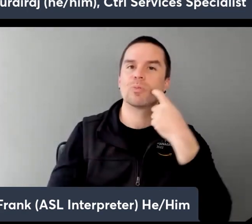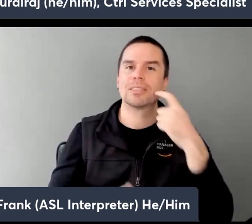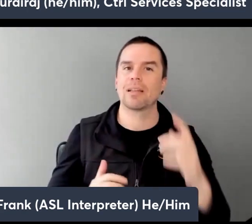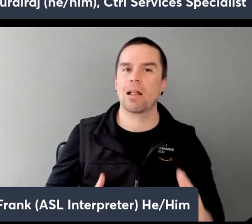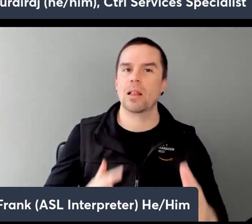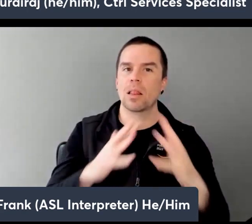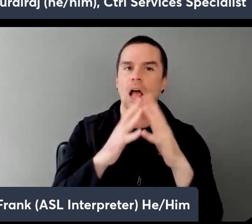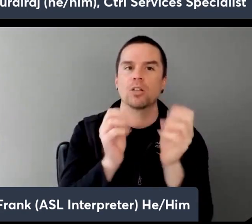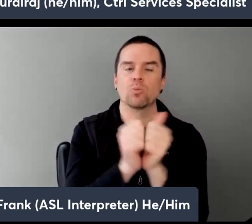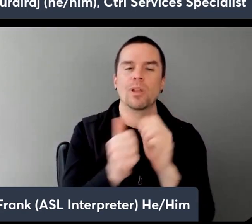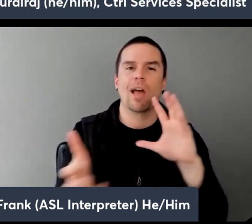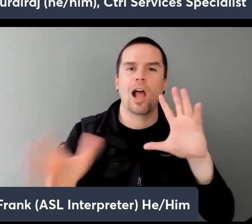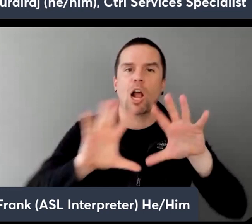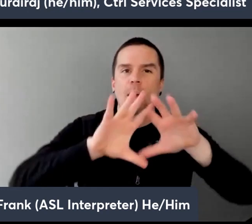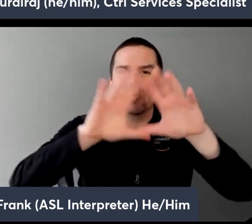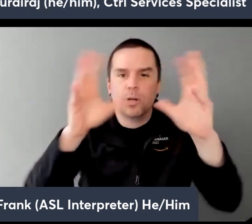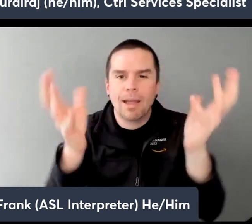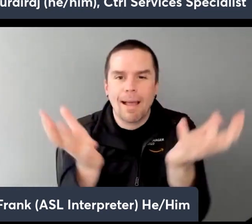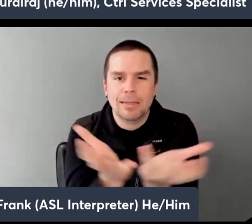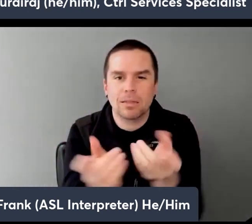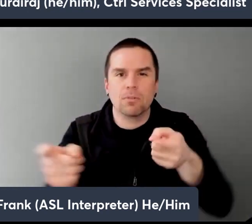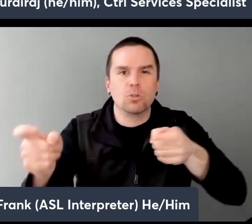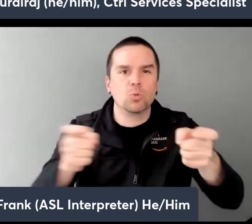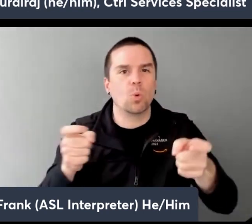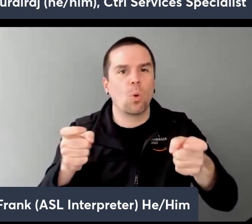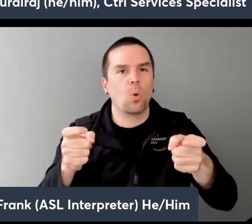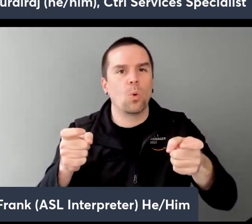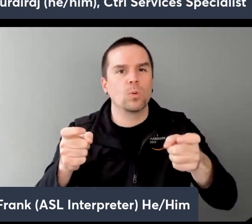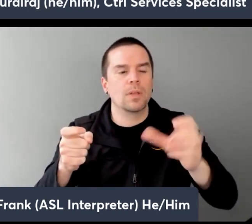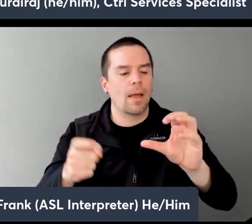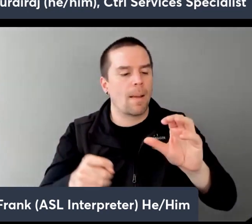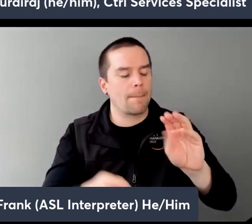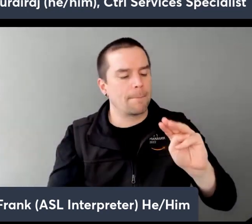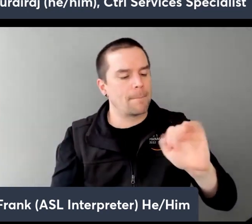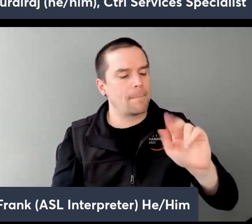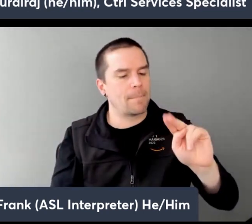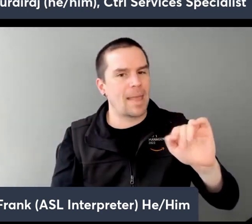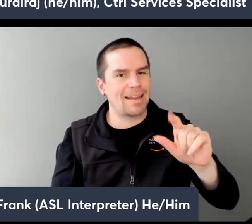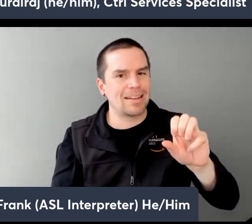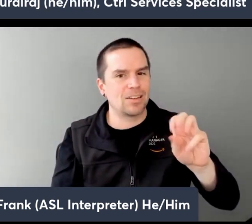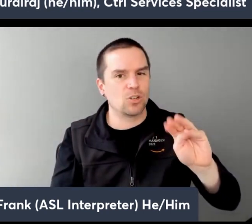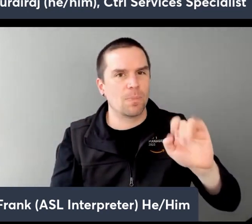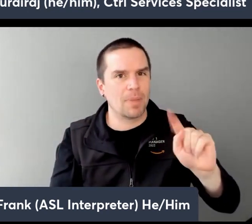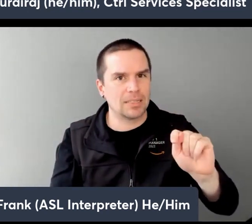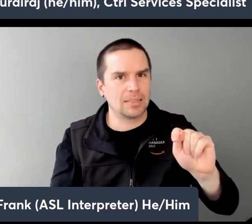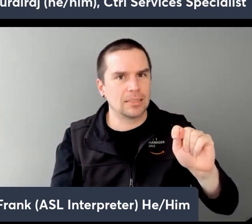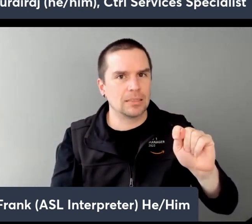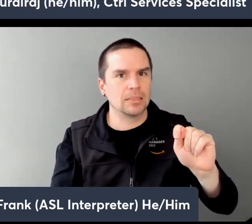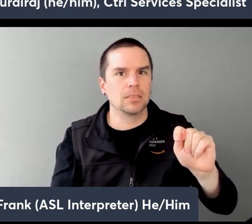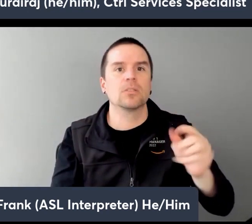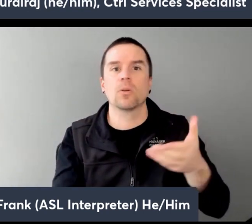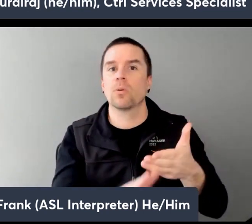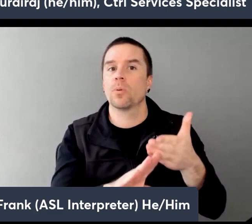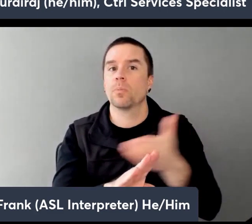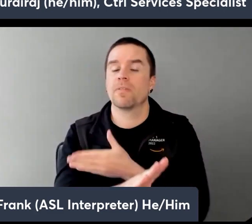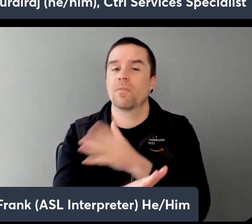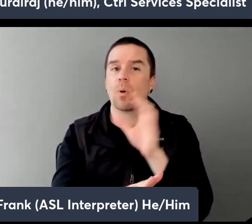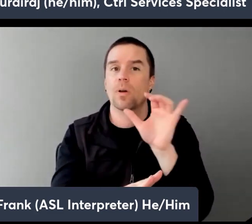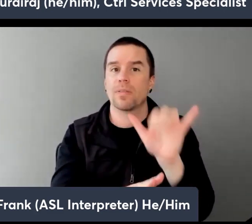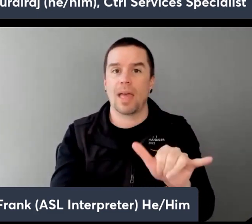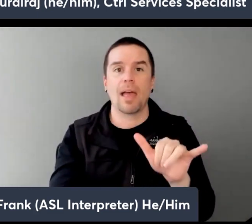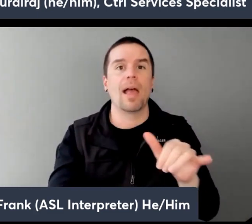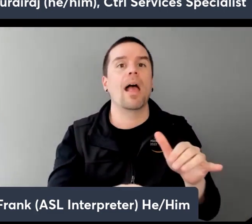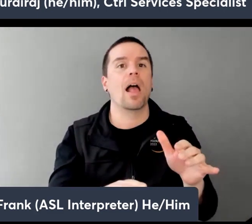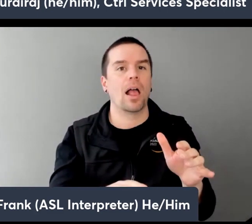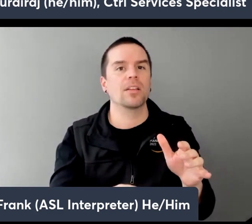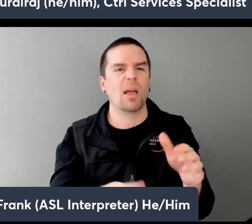management. But before I go into the feature itself, let me try to define the problem statement that we are trying to tackle or solve